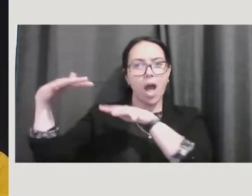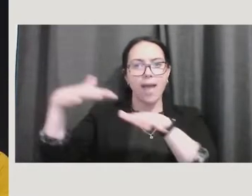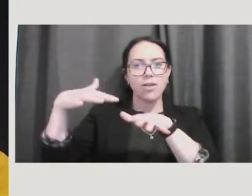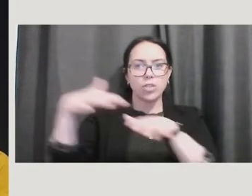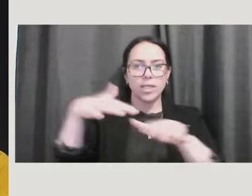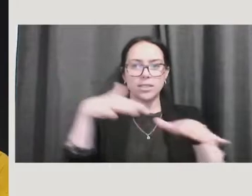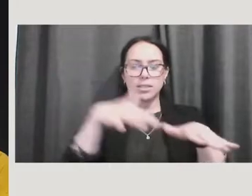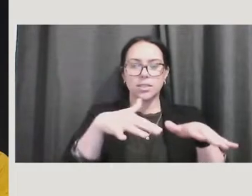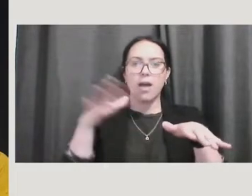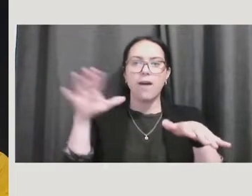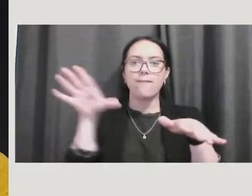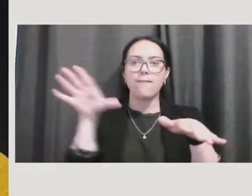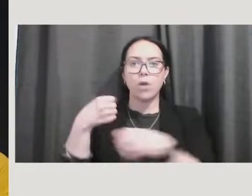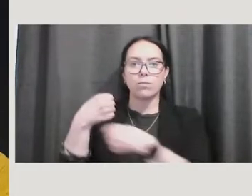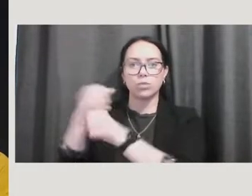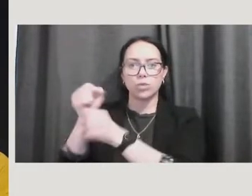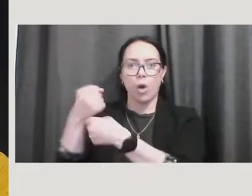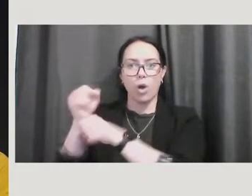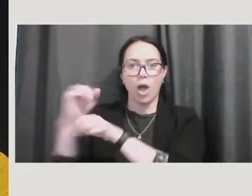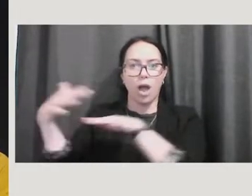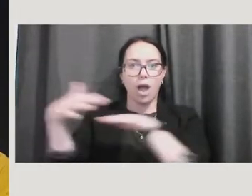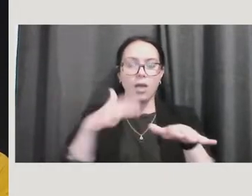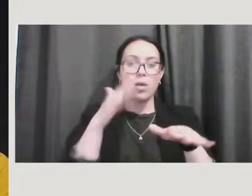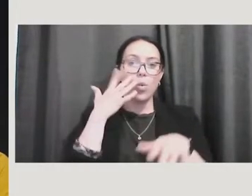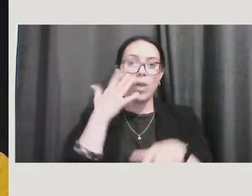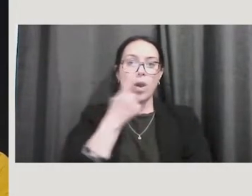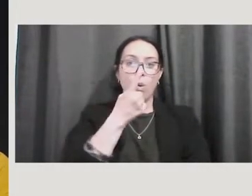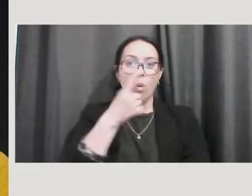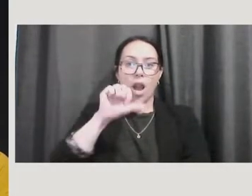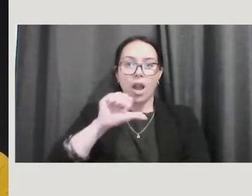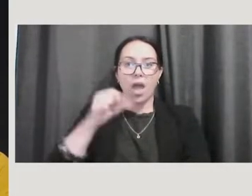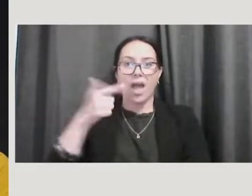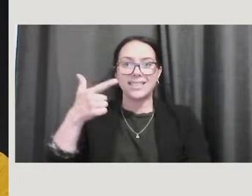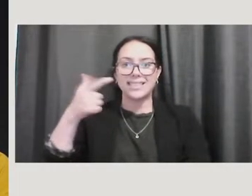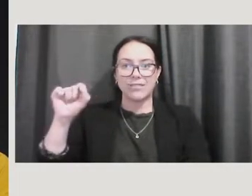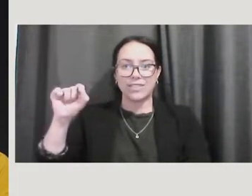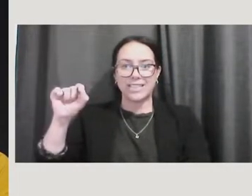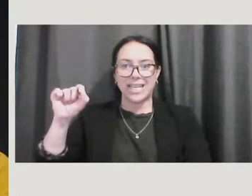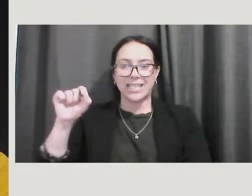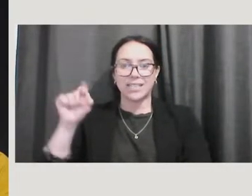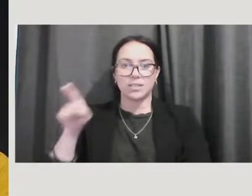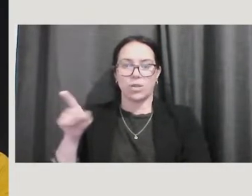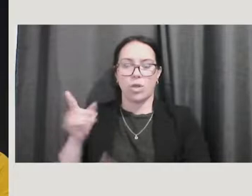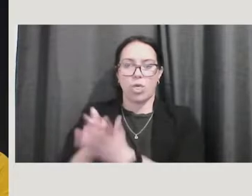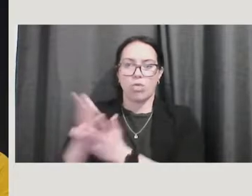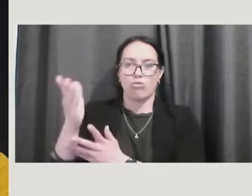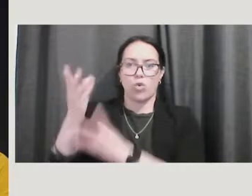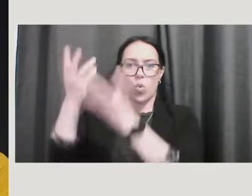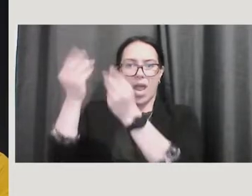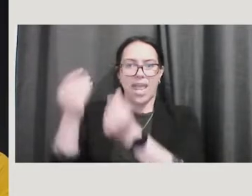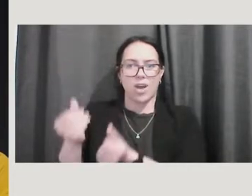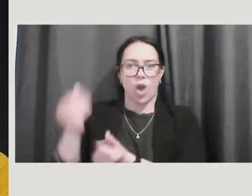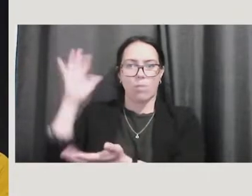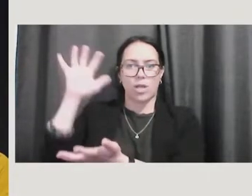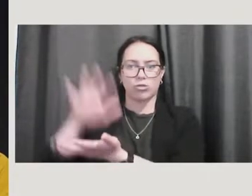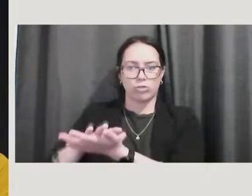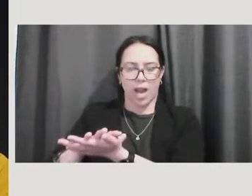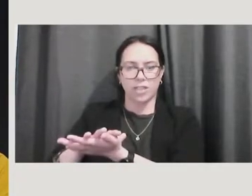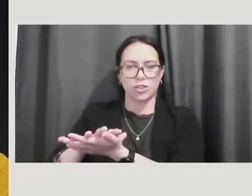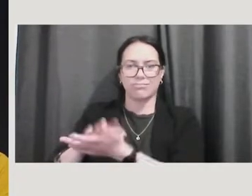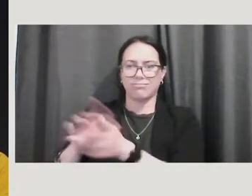from Tonga and the Seven Seas during the economic boom um as a lot of our families did